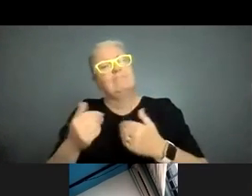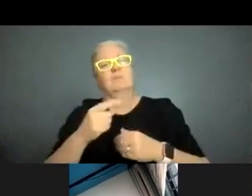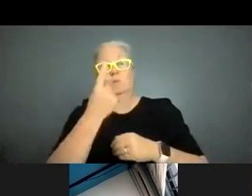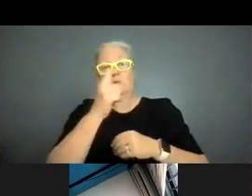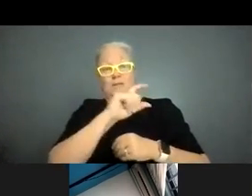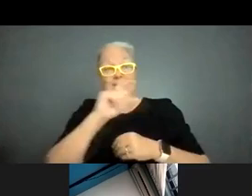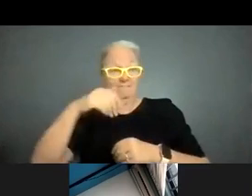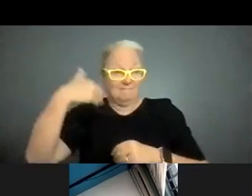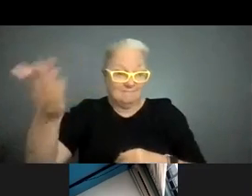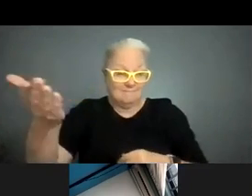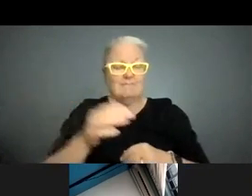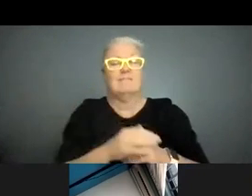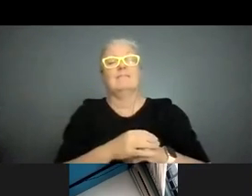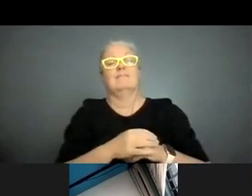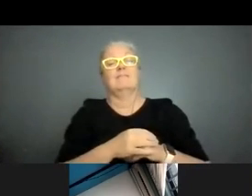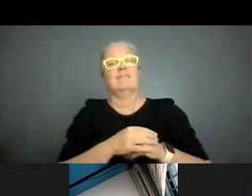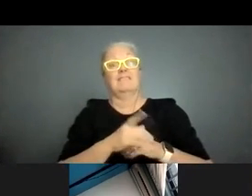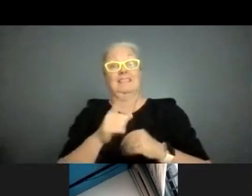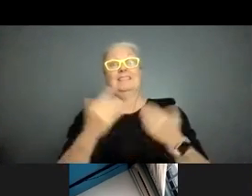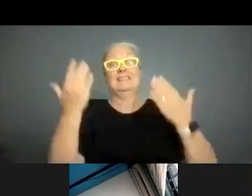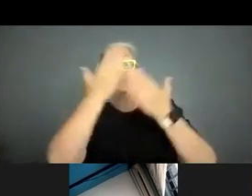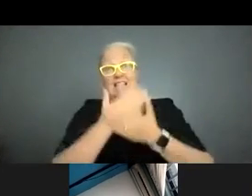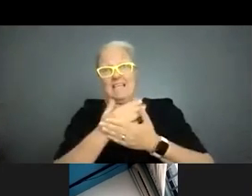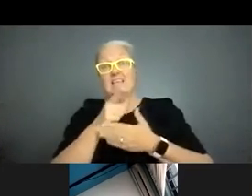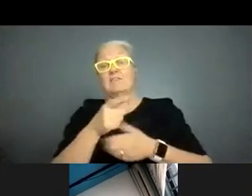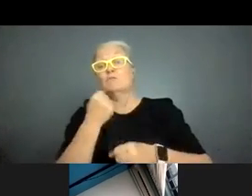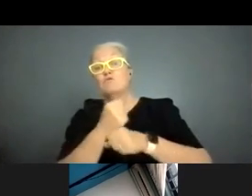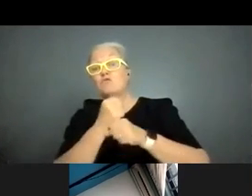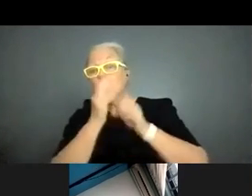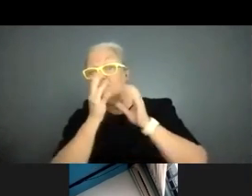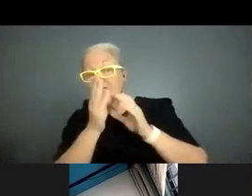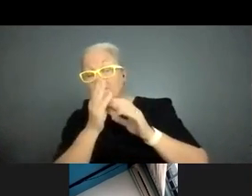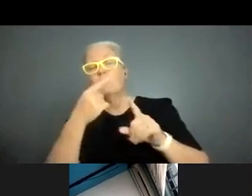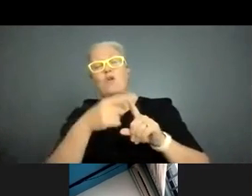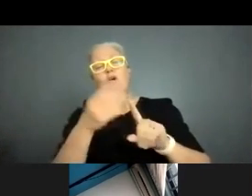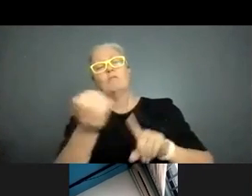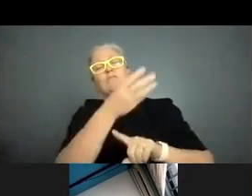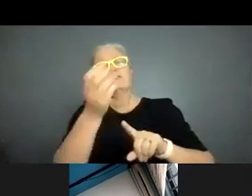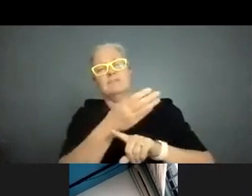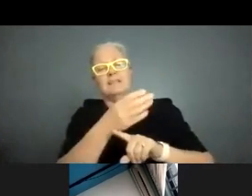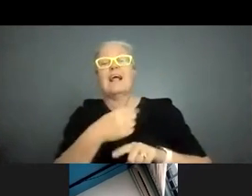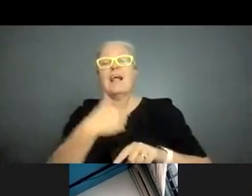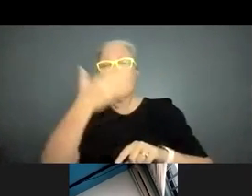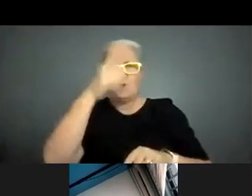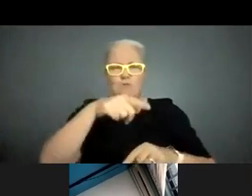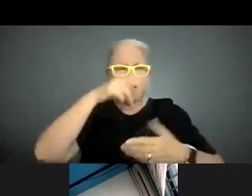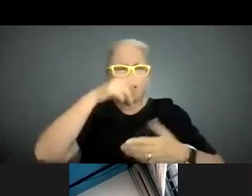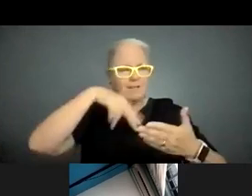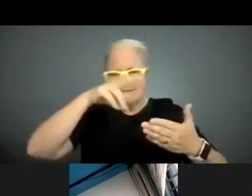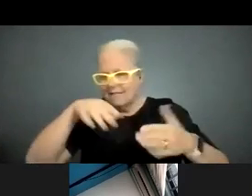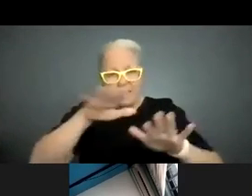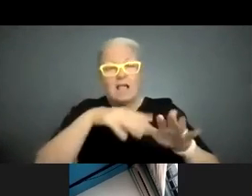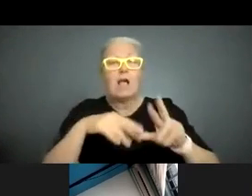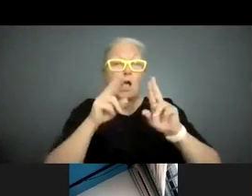the work for that is going up tonight, as well as the presentation. So we're keeping you busy, but I hope you're finding it